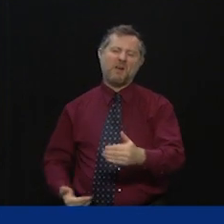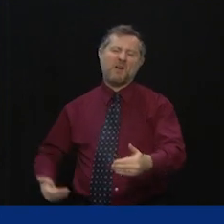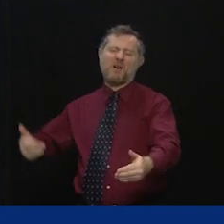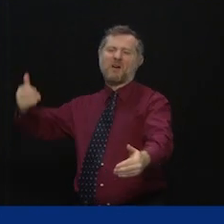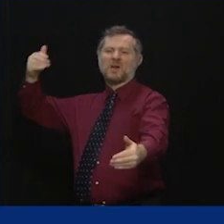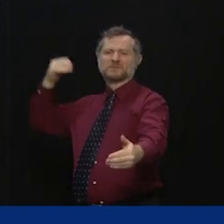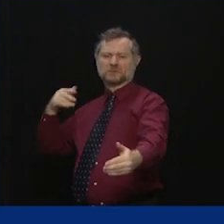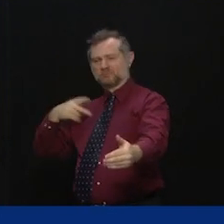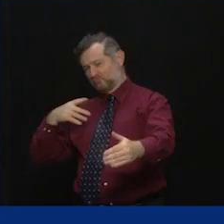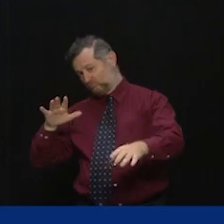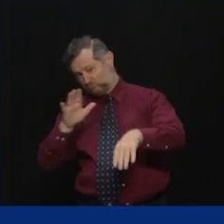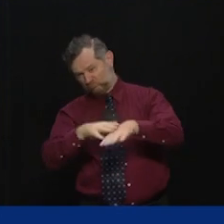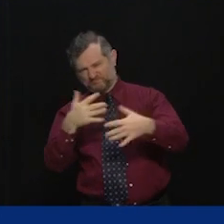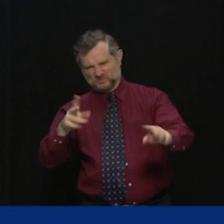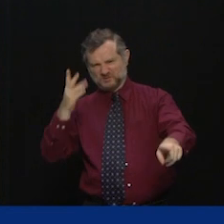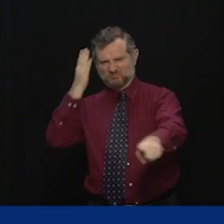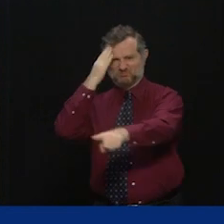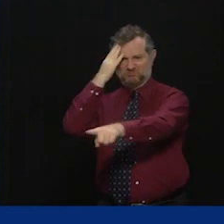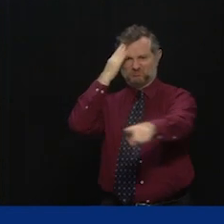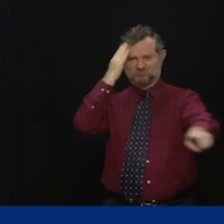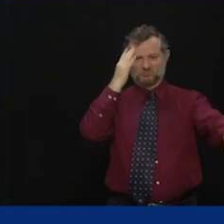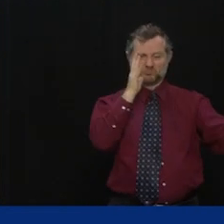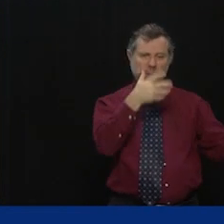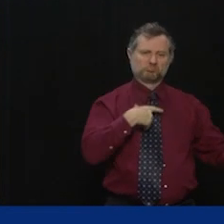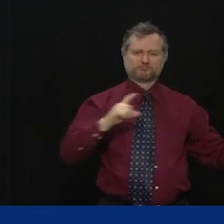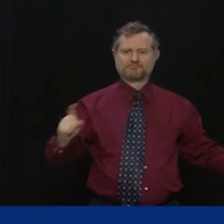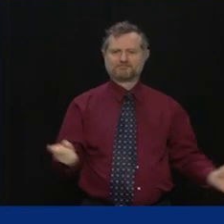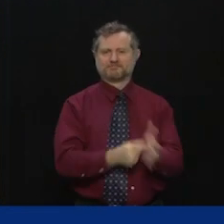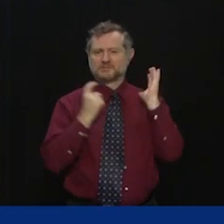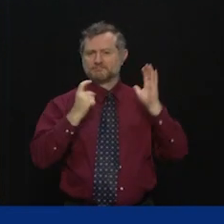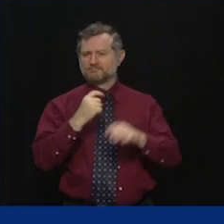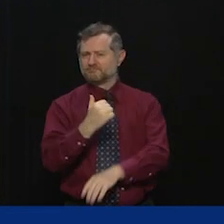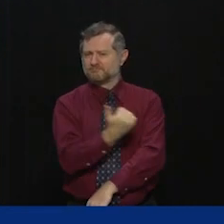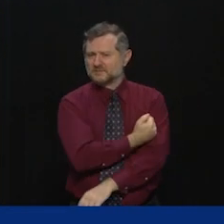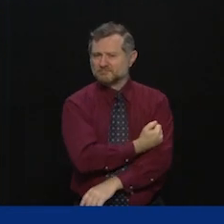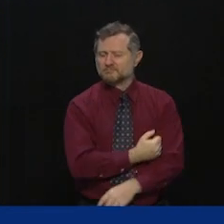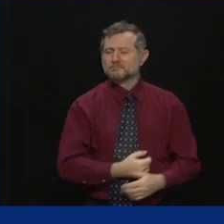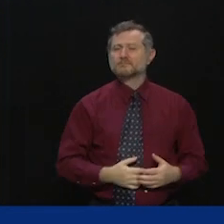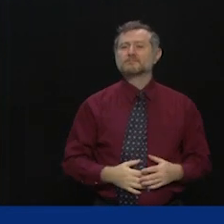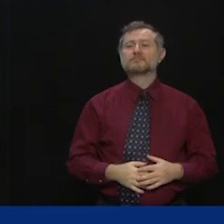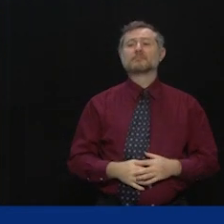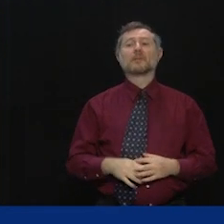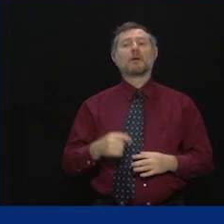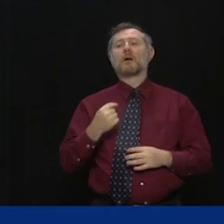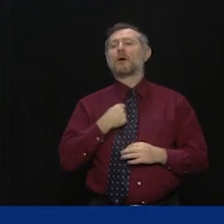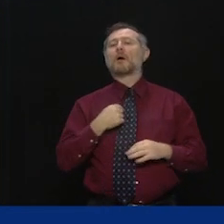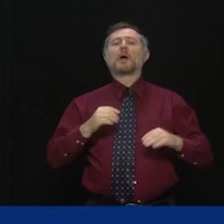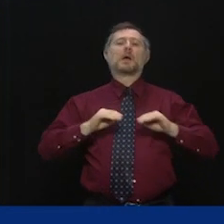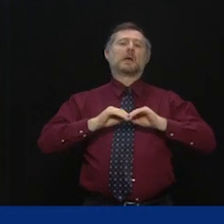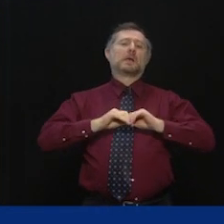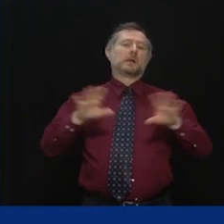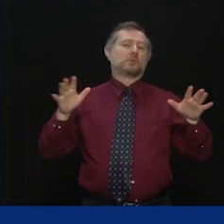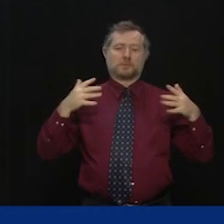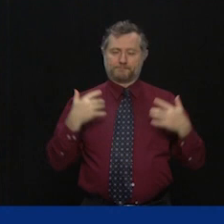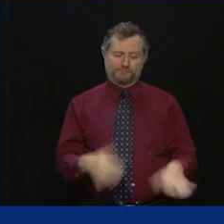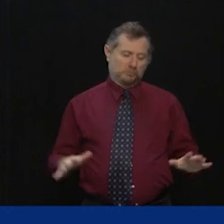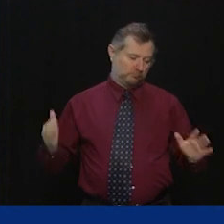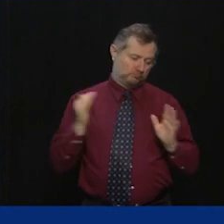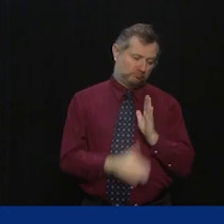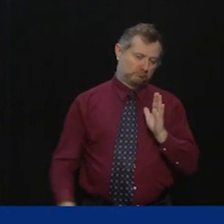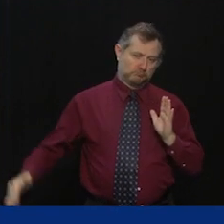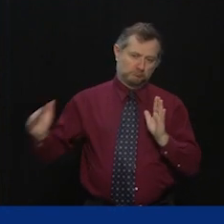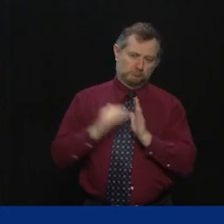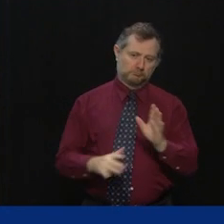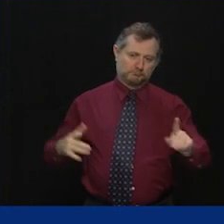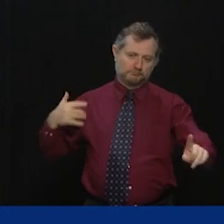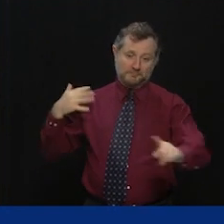time that this was the requirement. And I've made it loud and clear over my 4 weeks in office